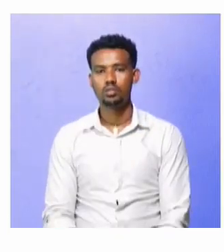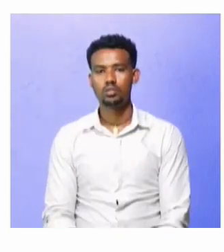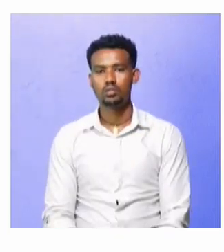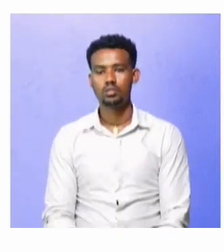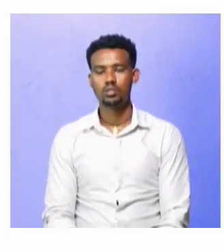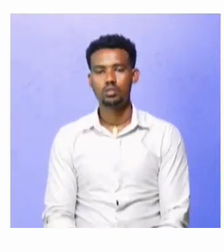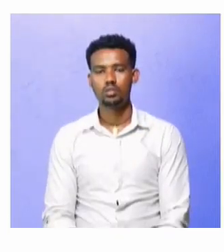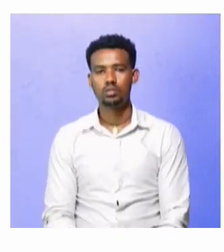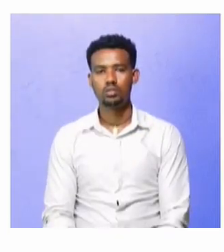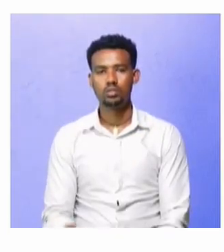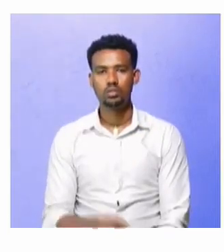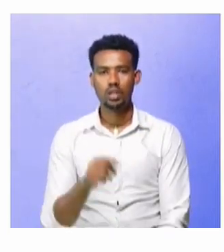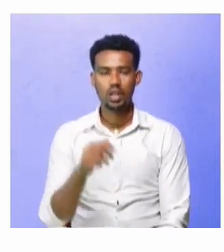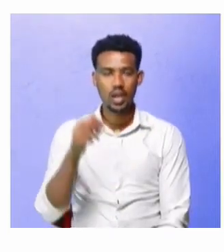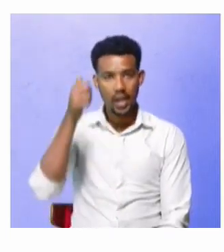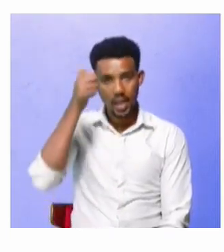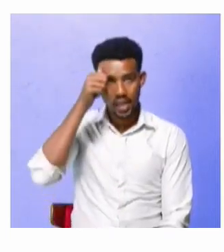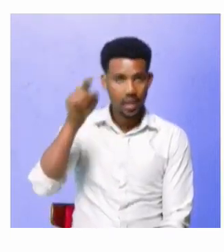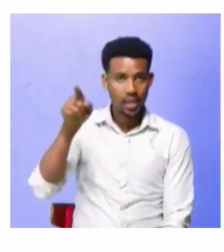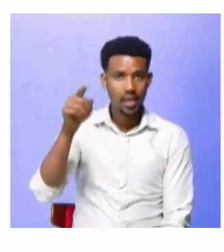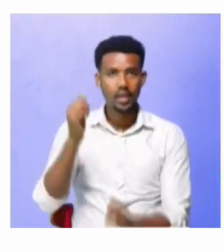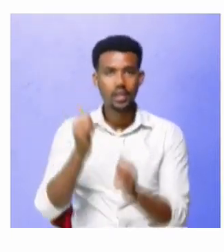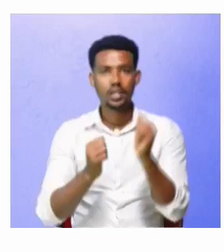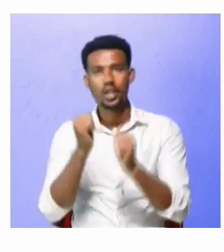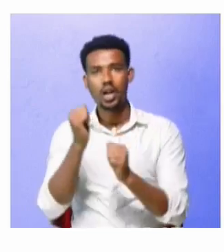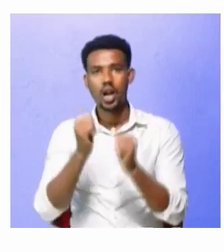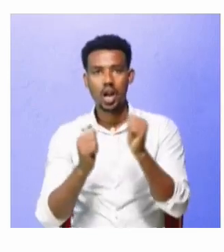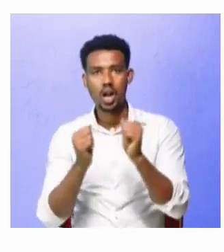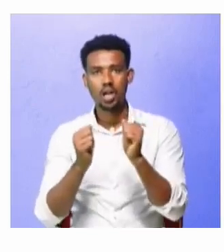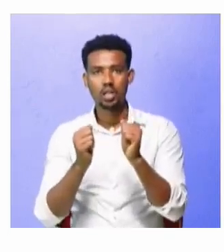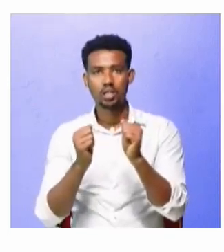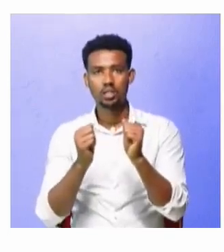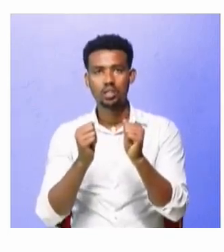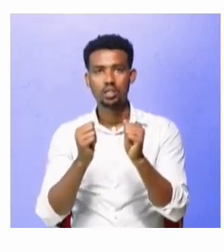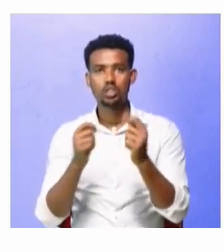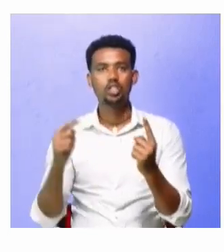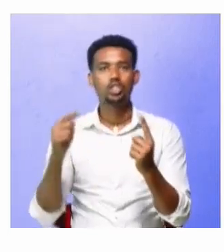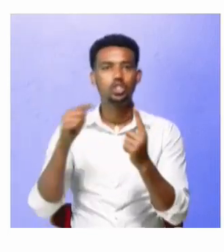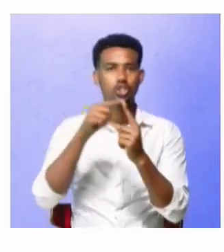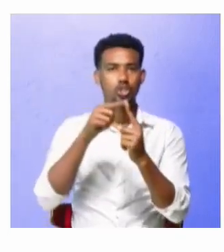He ran to the door.